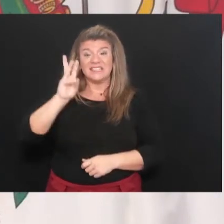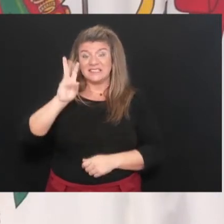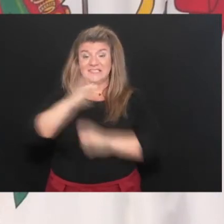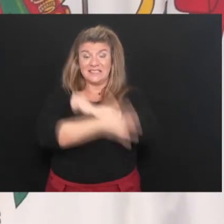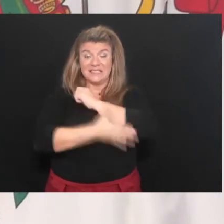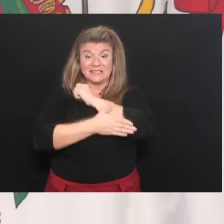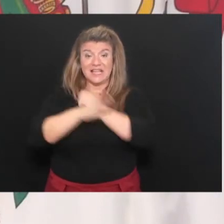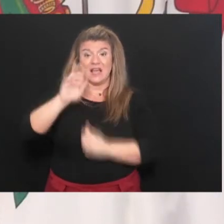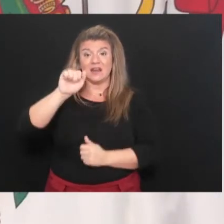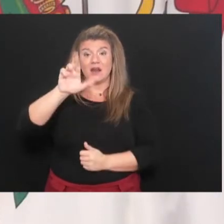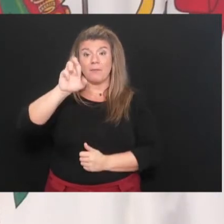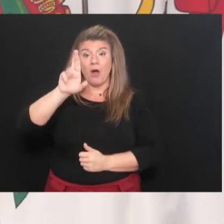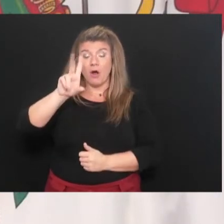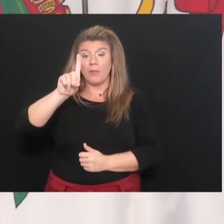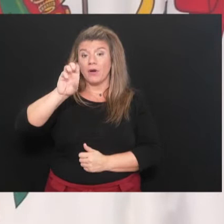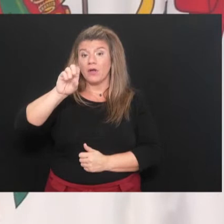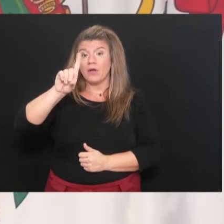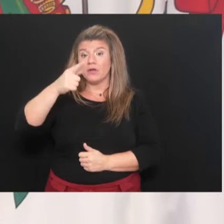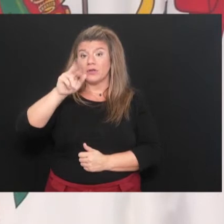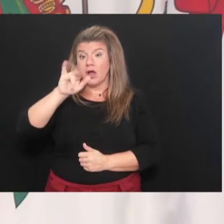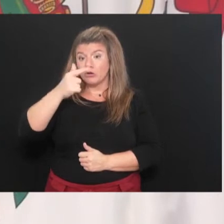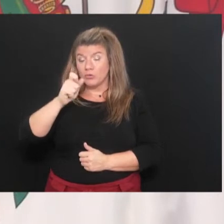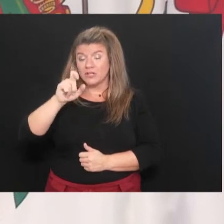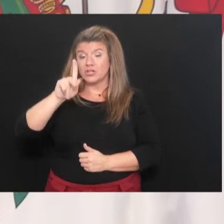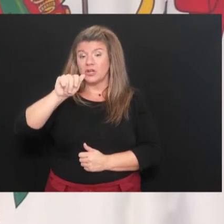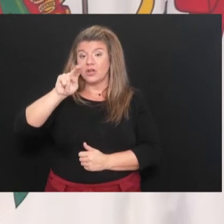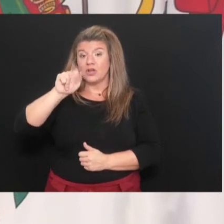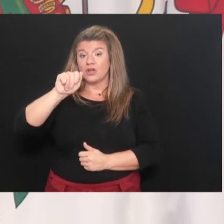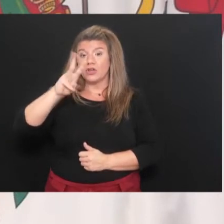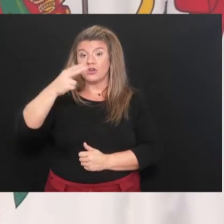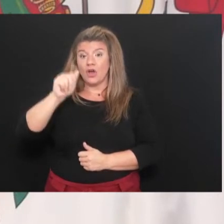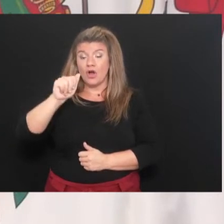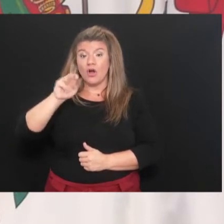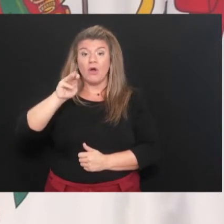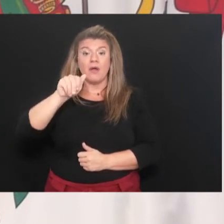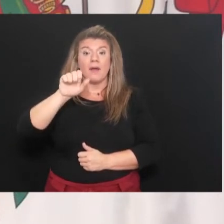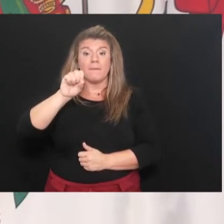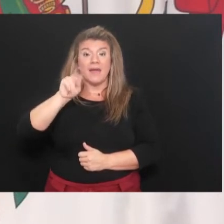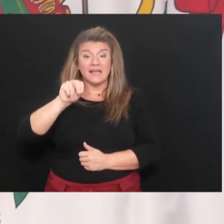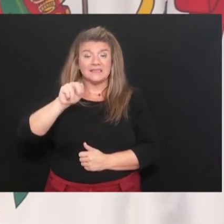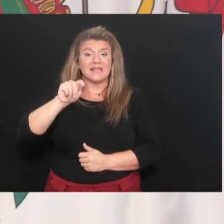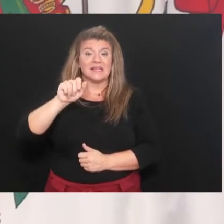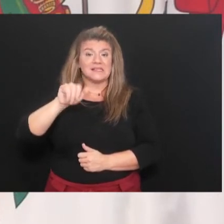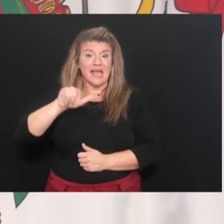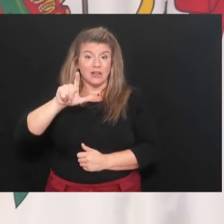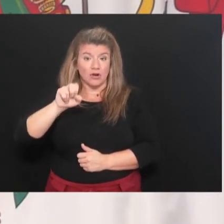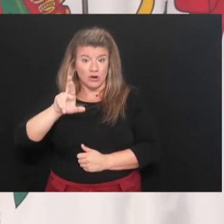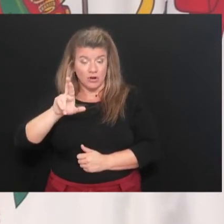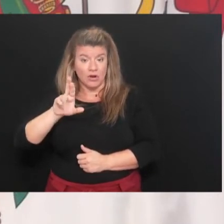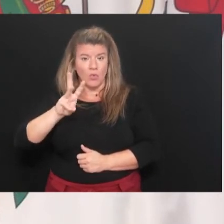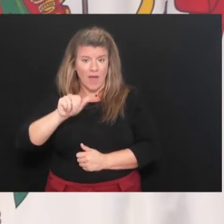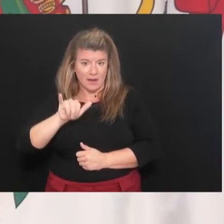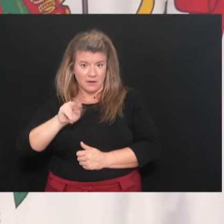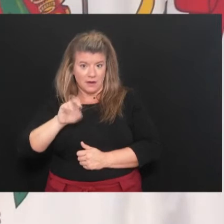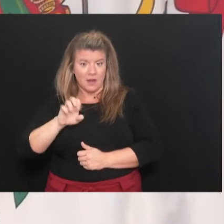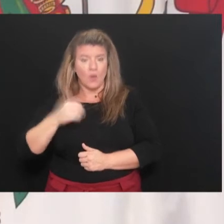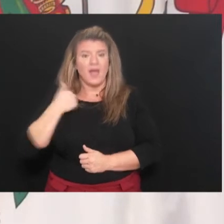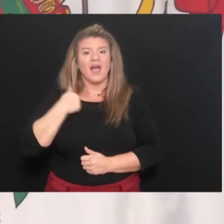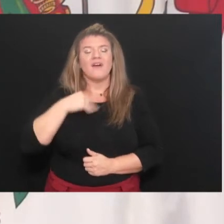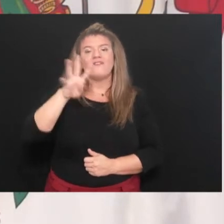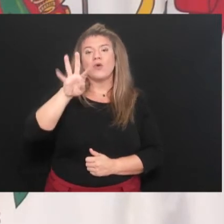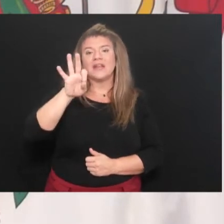that's Barber, Doddridge, Kanawha, Mason, Taylor, and Wayne counties. We have 49 people that are